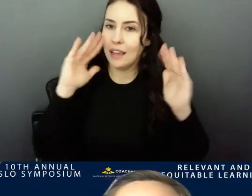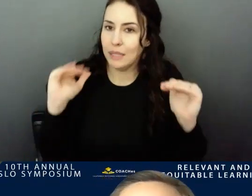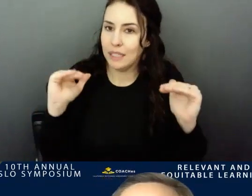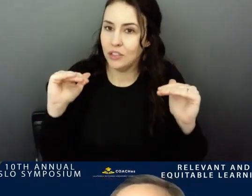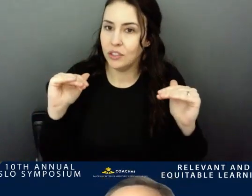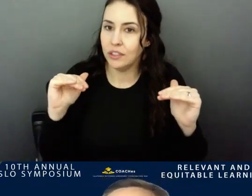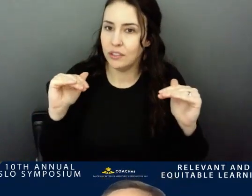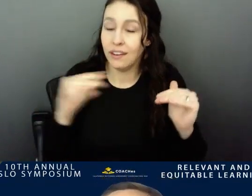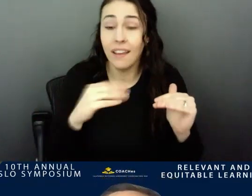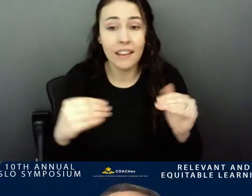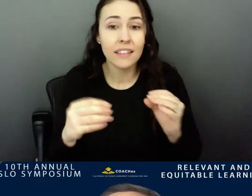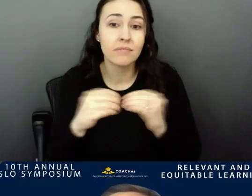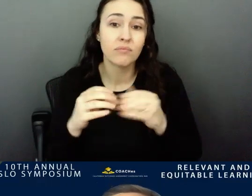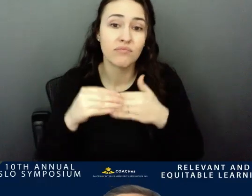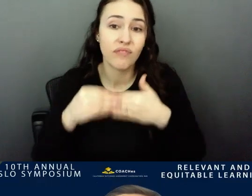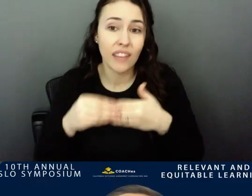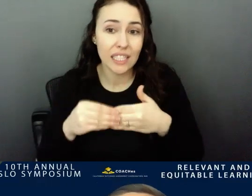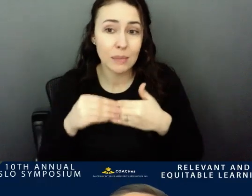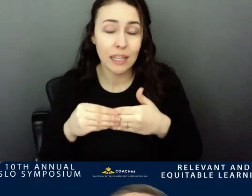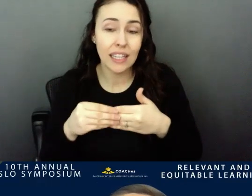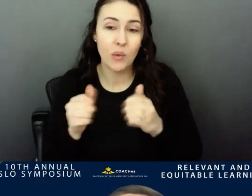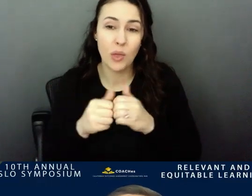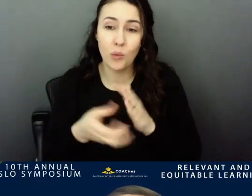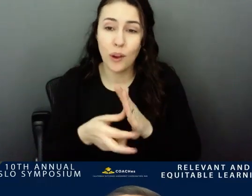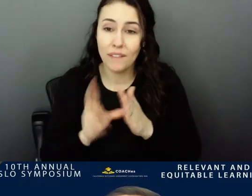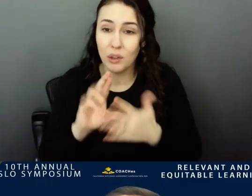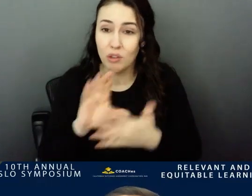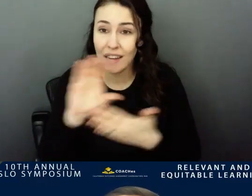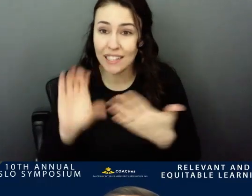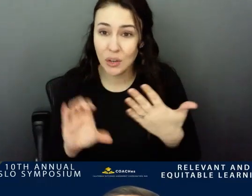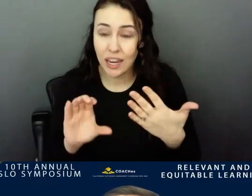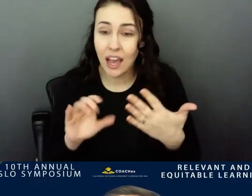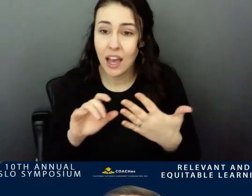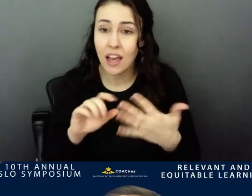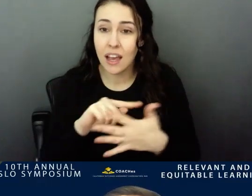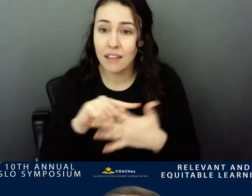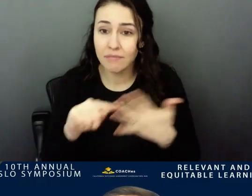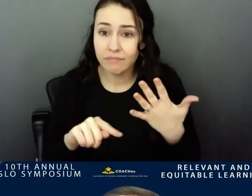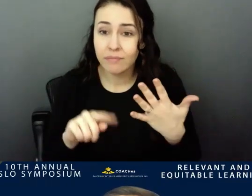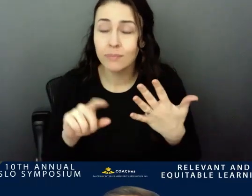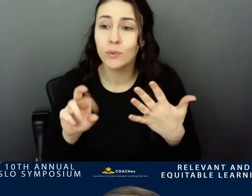flexibility in those review criteria to really cover,